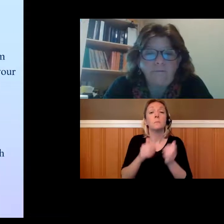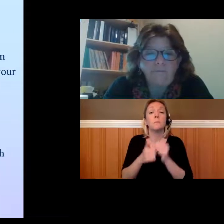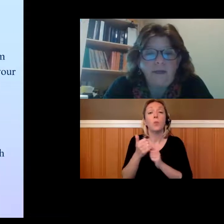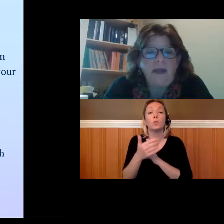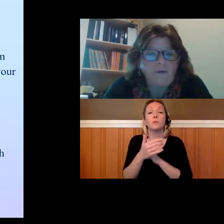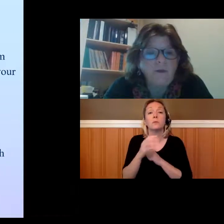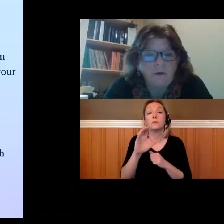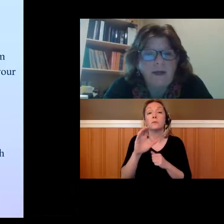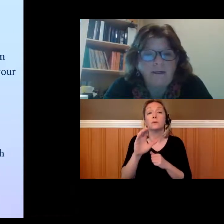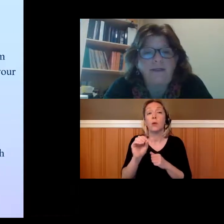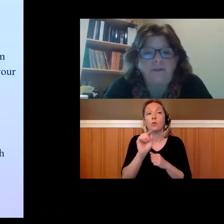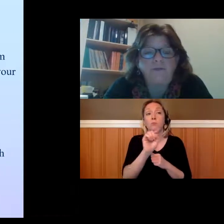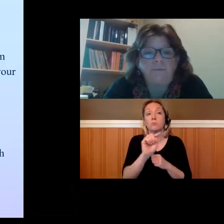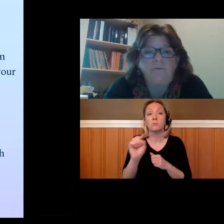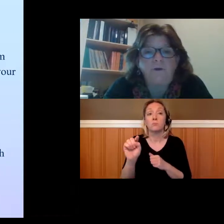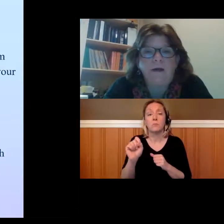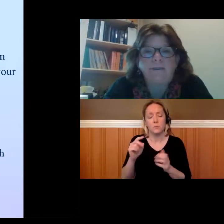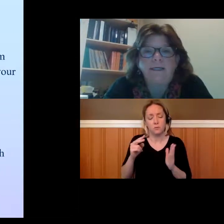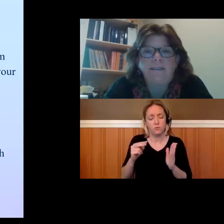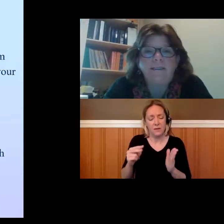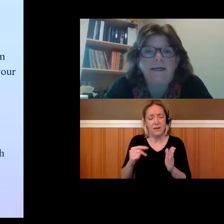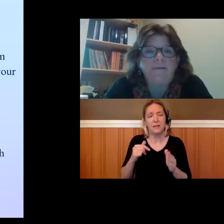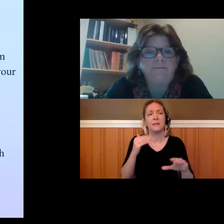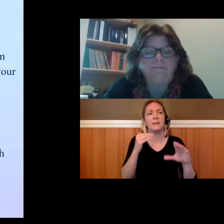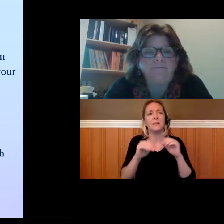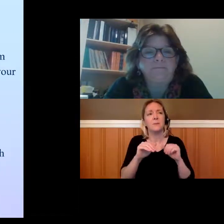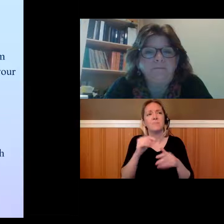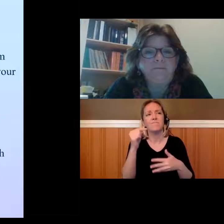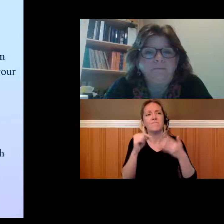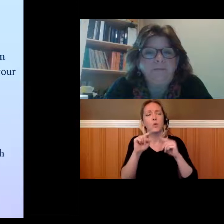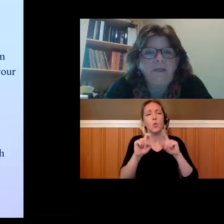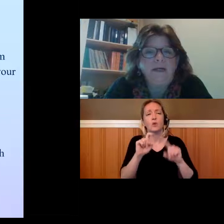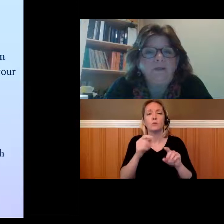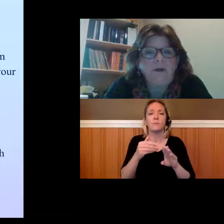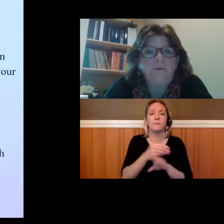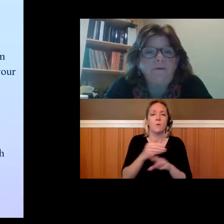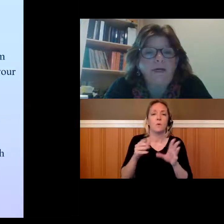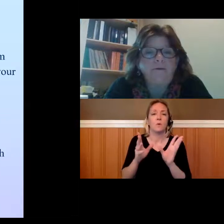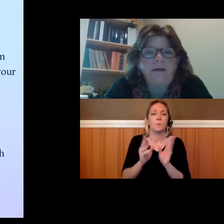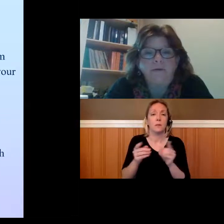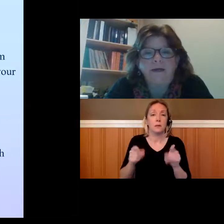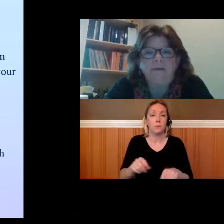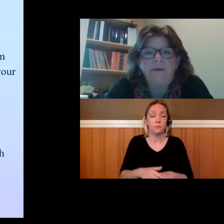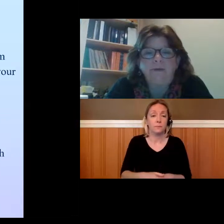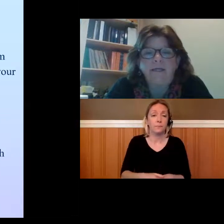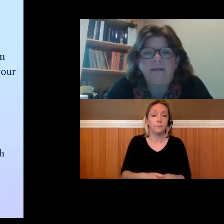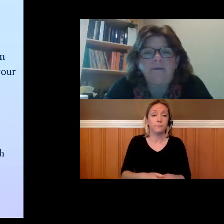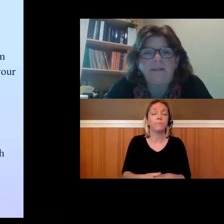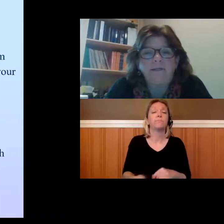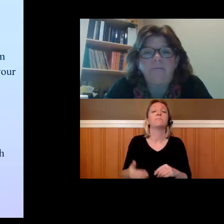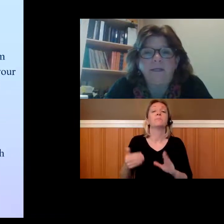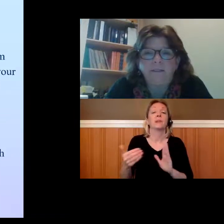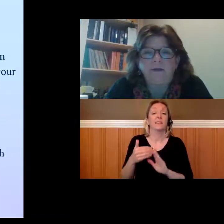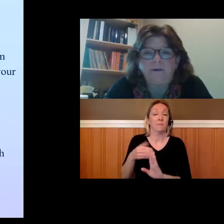work out any issues before you actually get to the table. Talk with your child about what that IEP meeting and that transition meeting is going to look